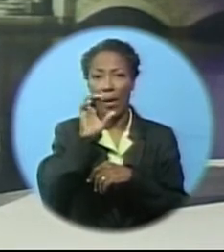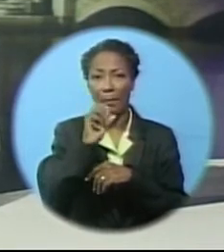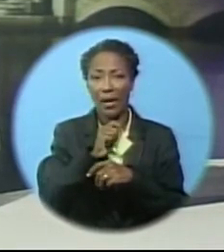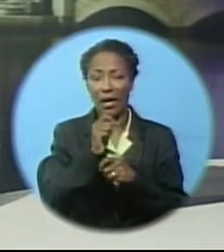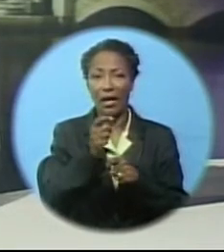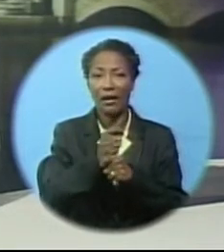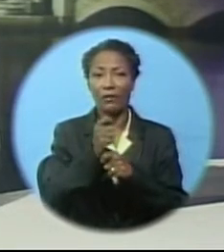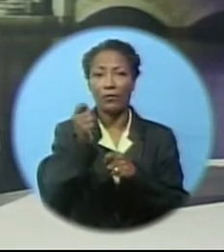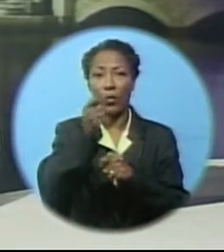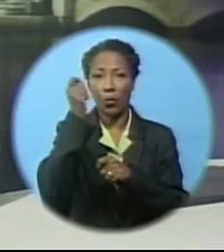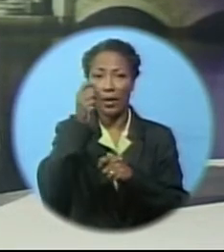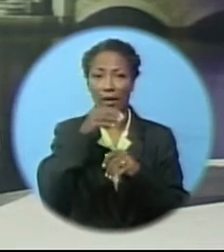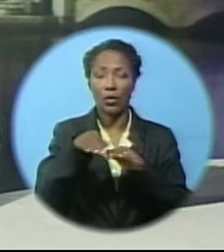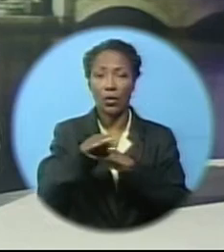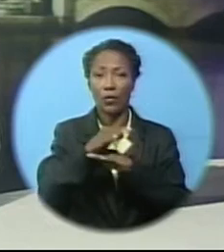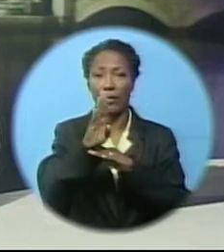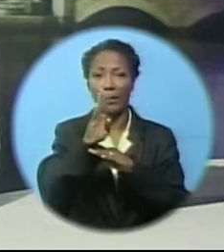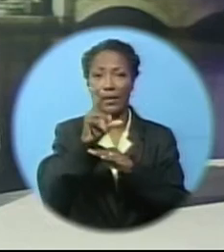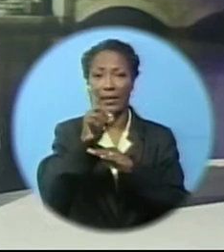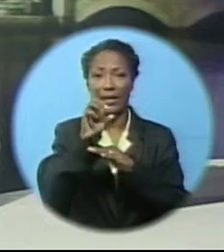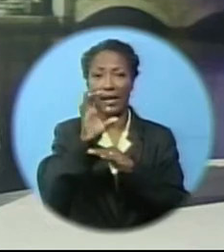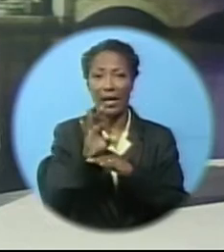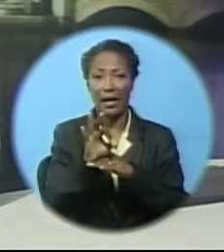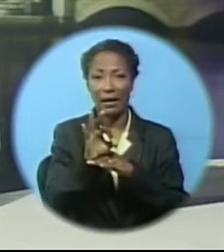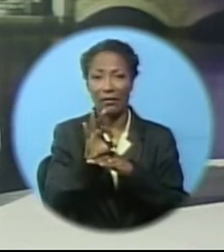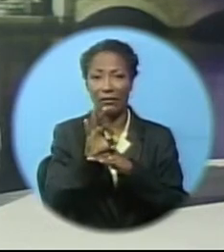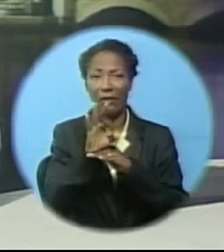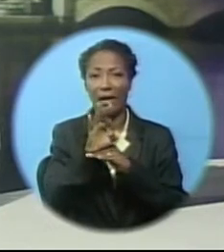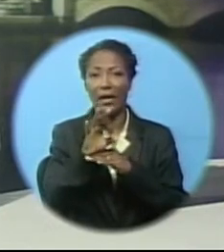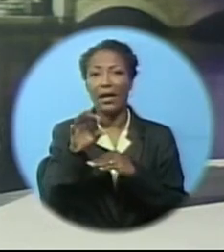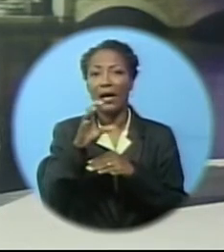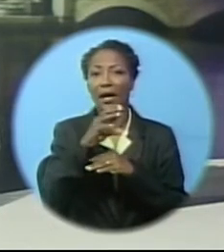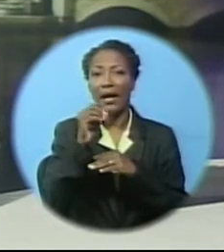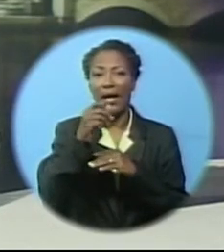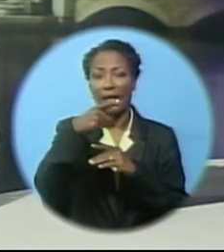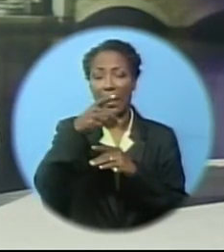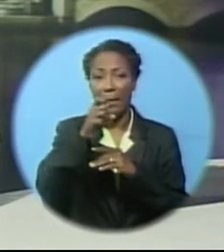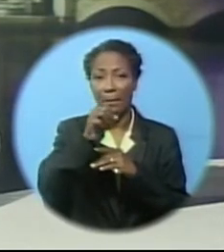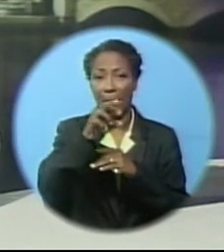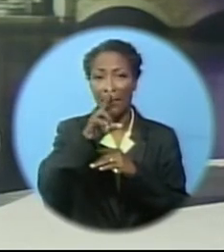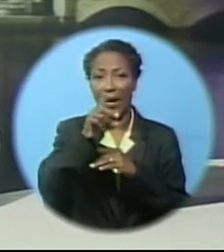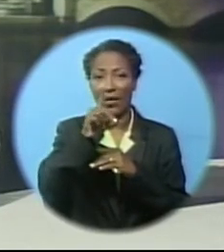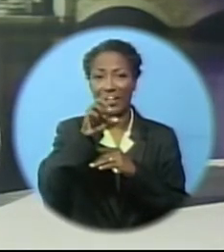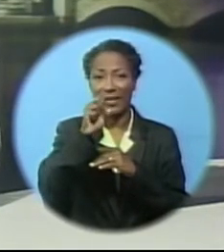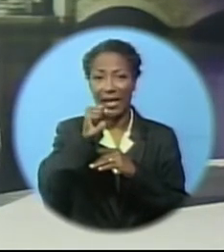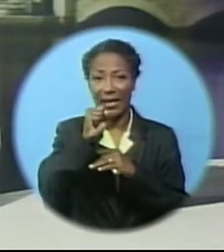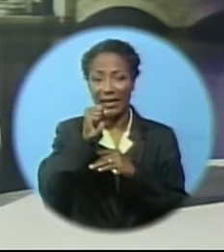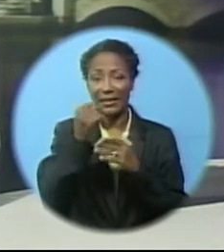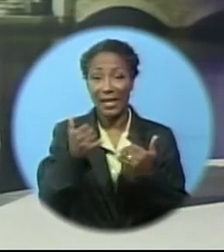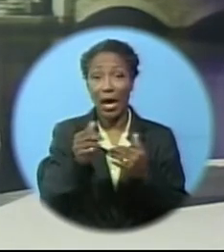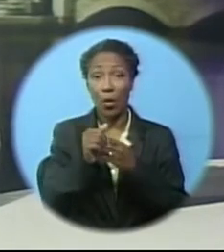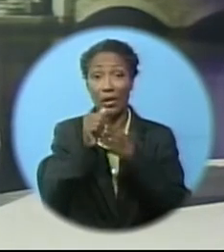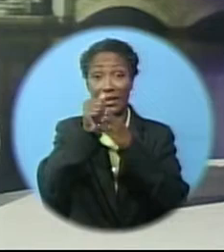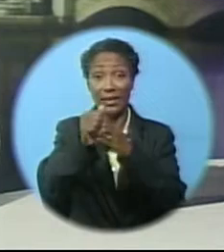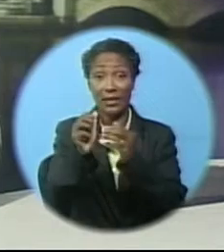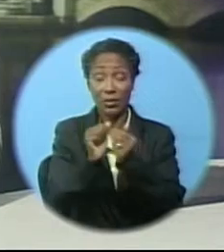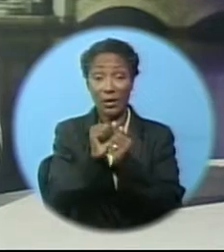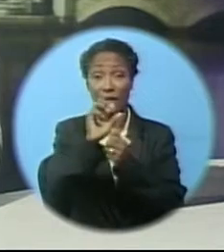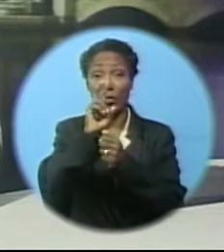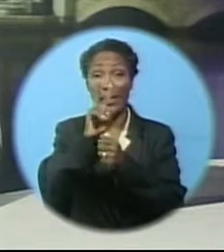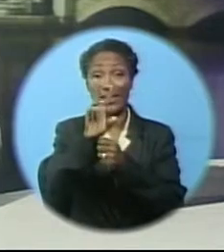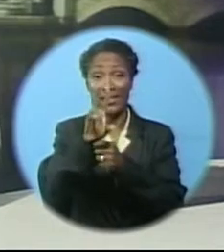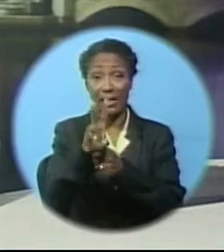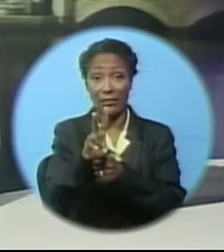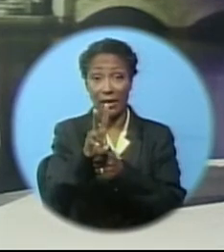champs slipped to third in the table with 26 points. Meanwhile, Paradise are now top of the standings on 27 points,